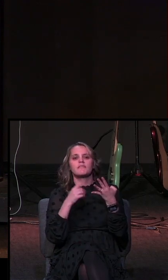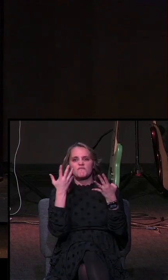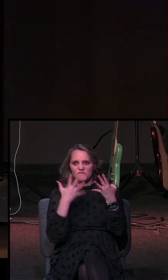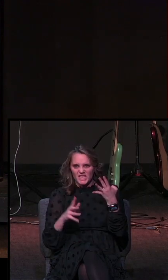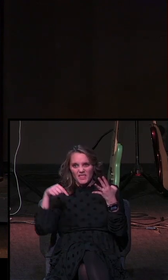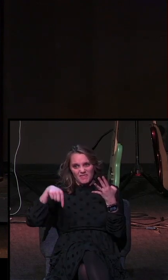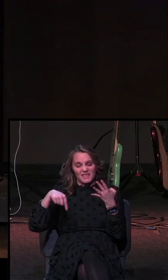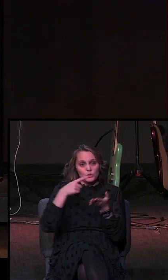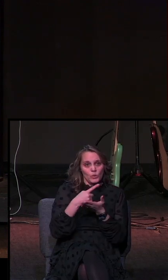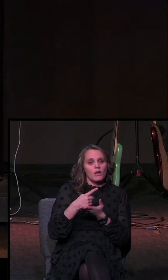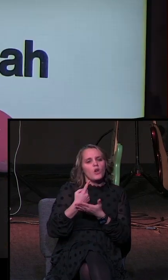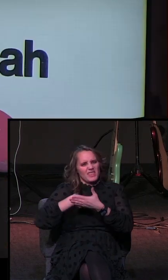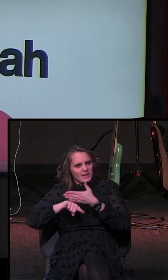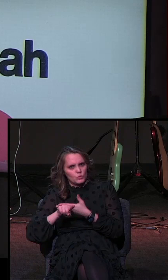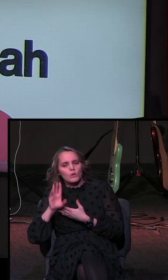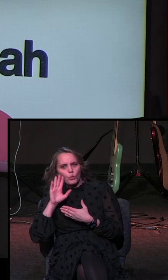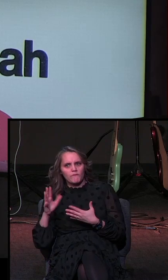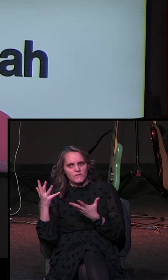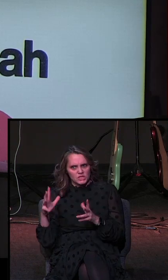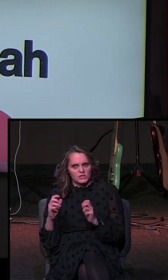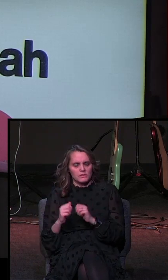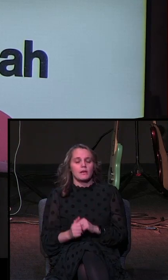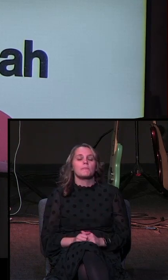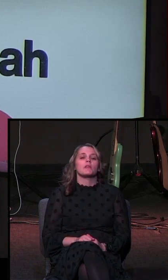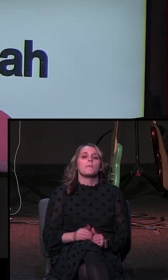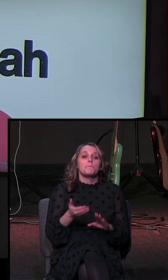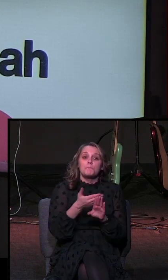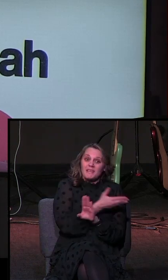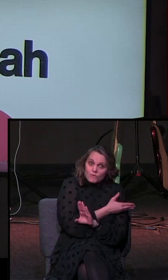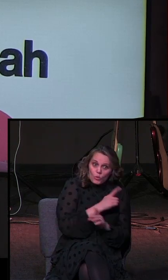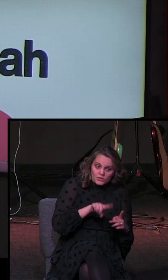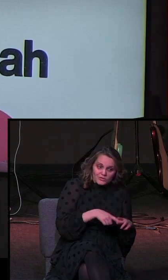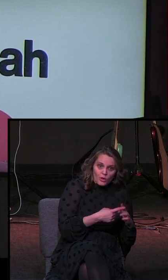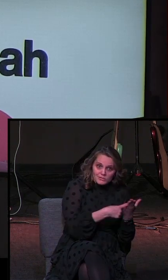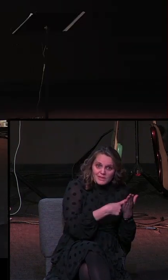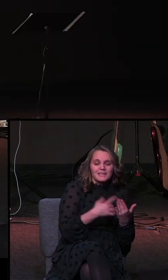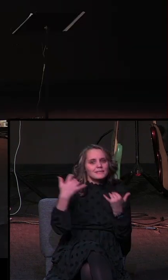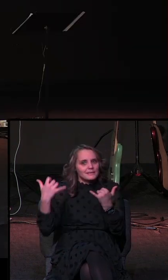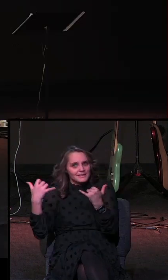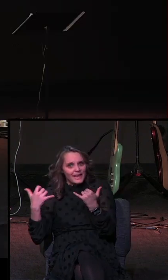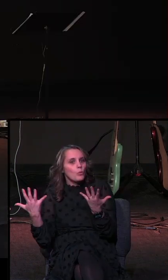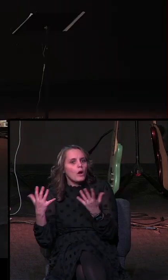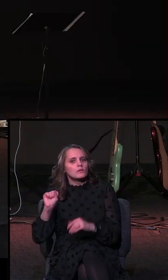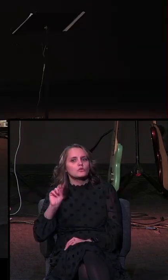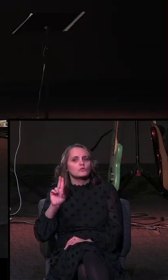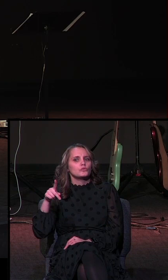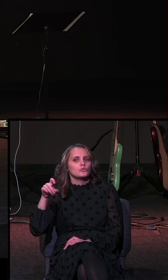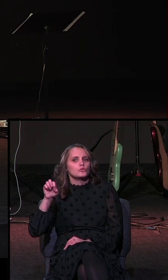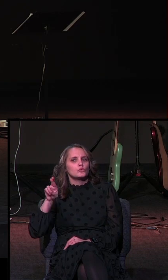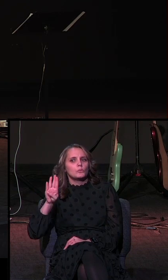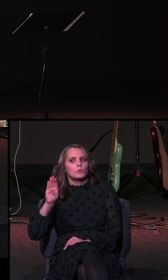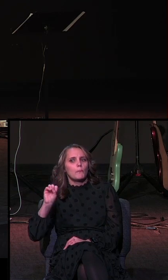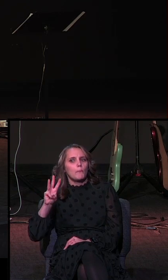then next week as well. But before we jump into that, today is the Super Bowl. And we're excited about that. The Super